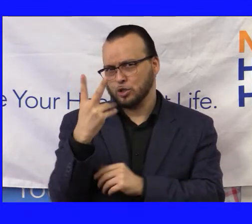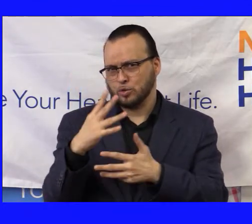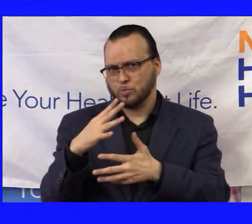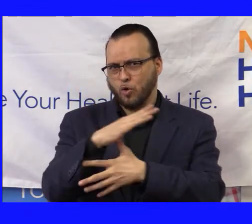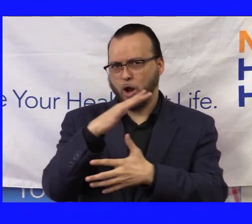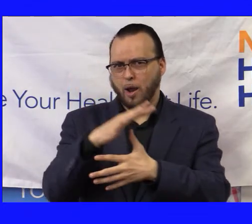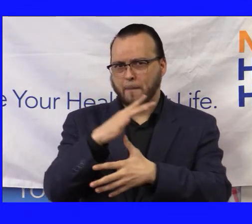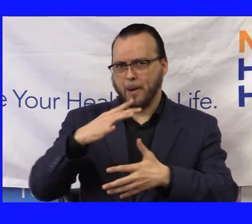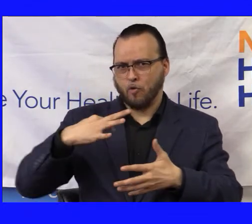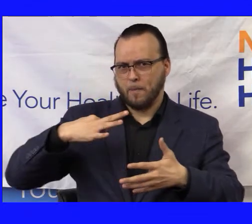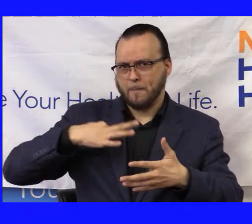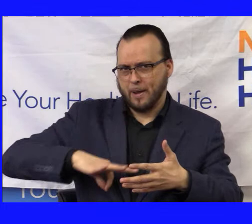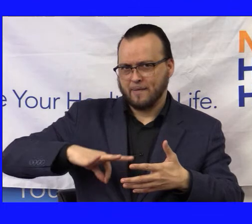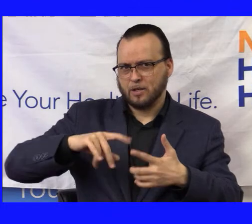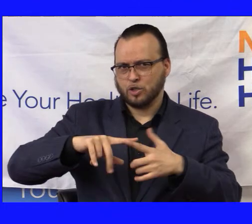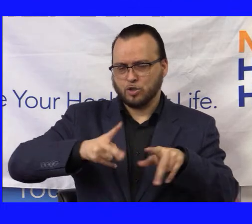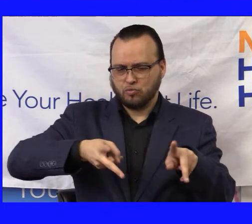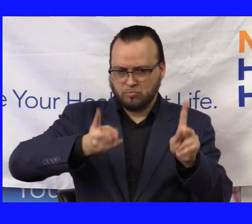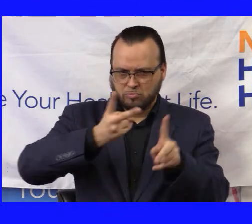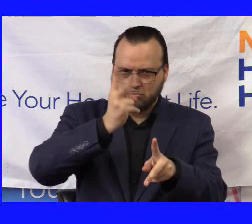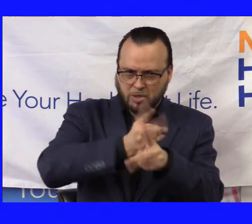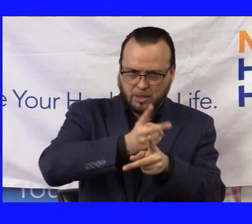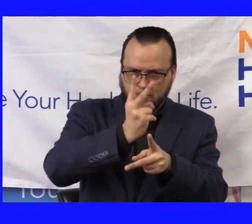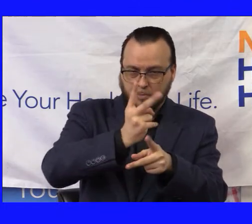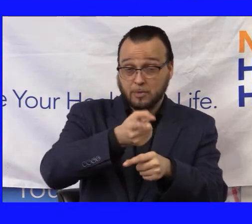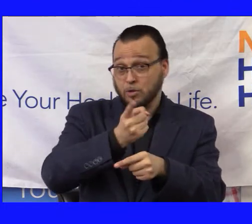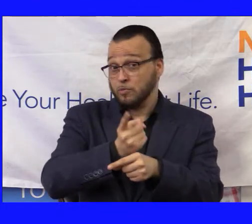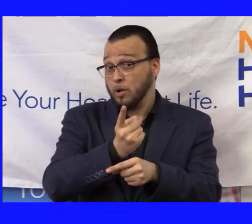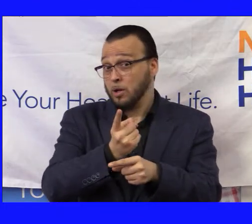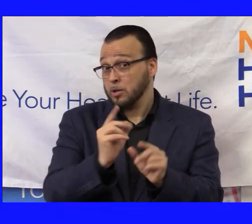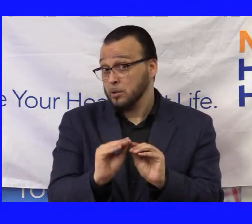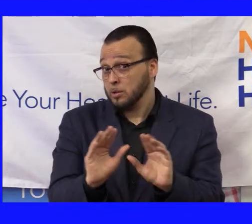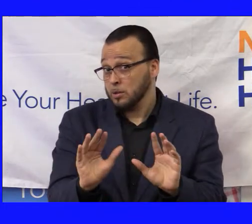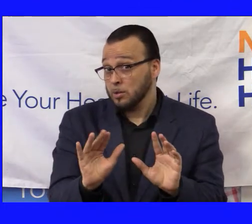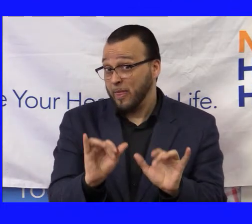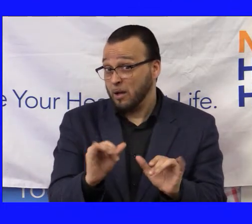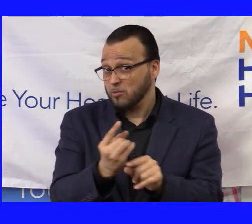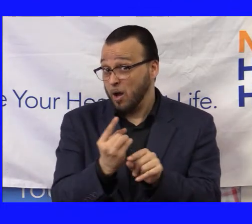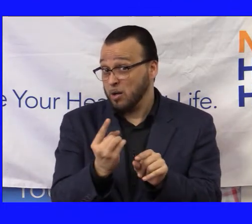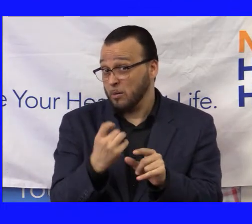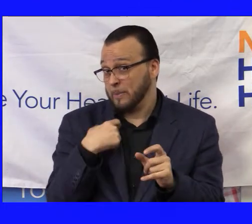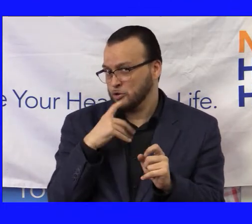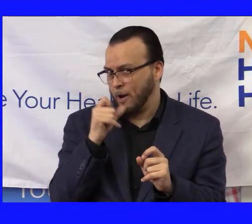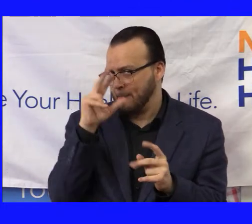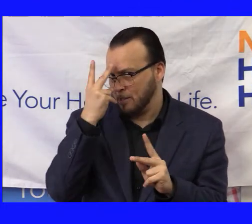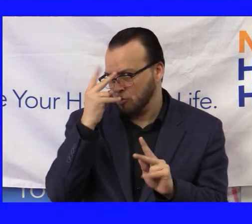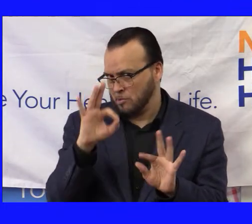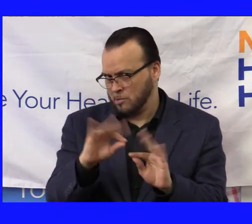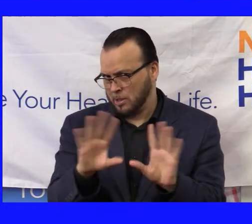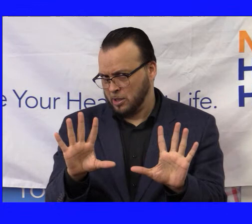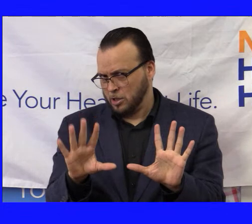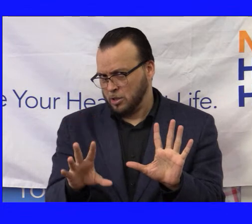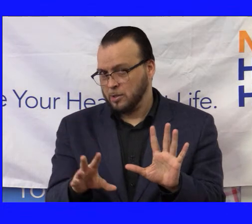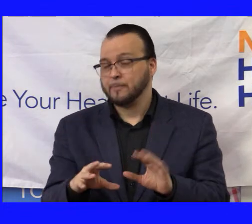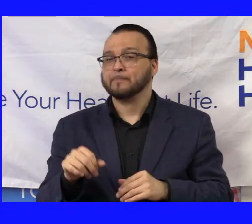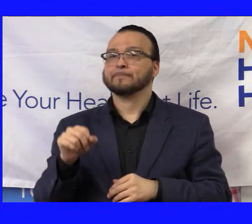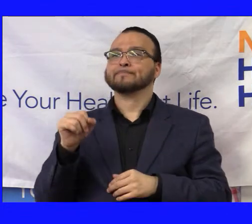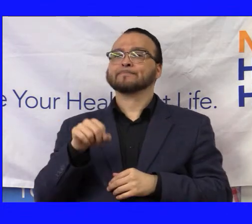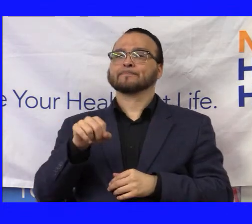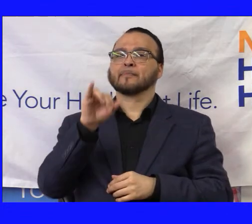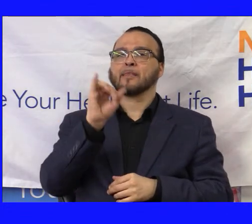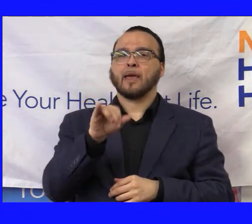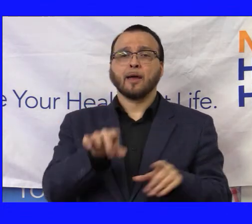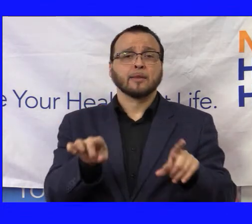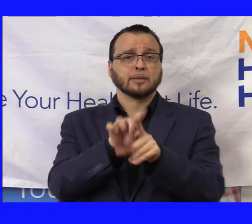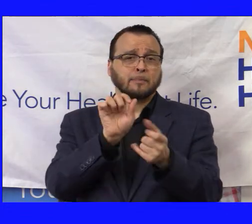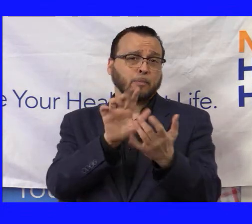of extending this. Is that correct? I just want to make sure that I understand what were the two. And that's the same approach we've taken with contact tracing as